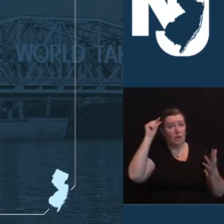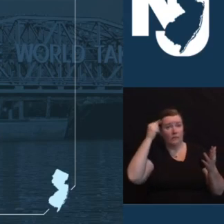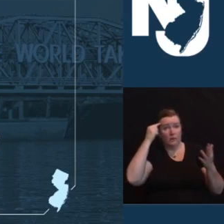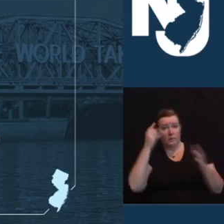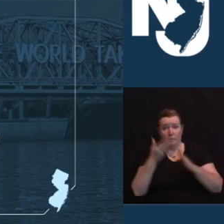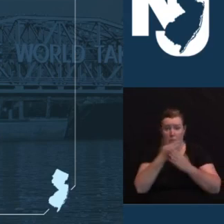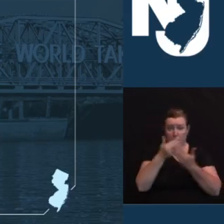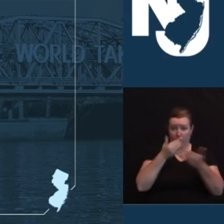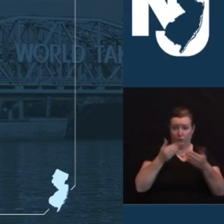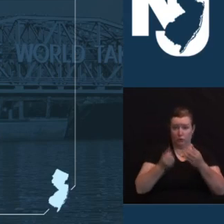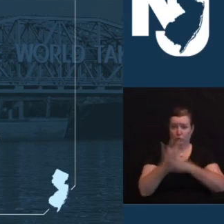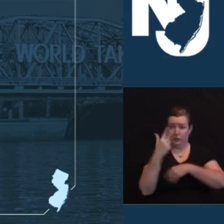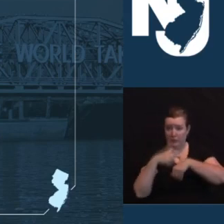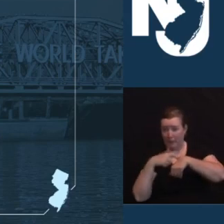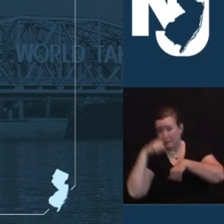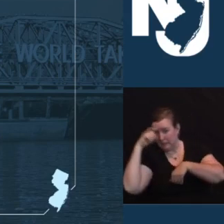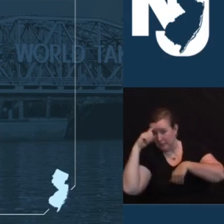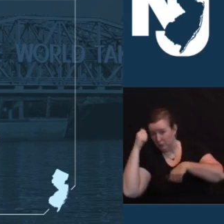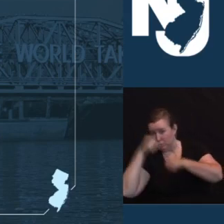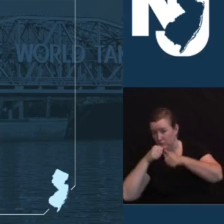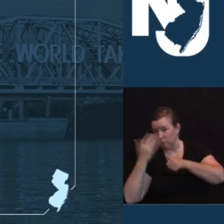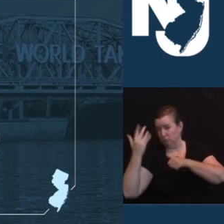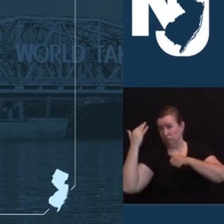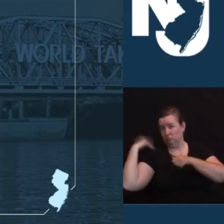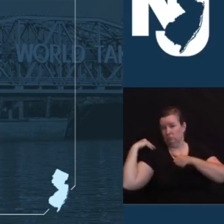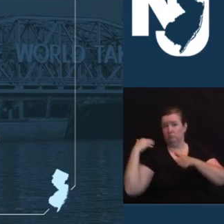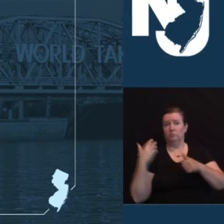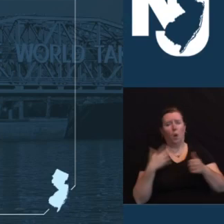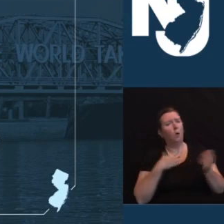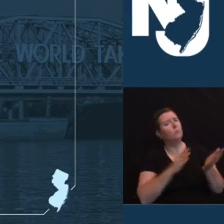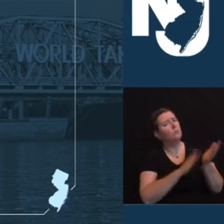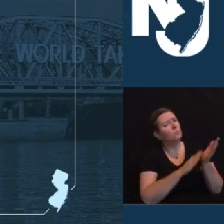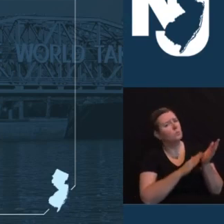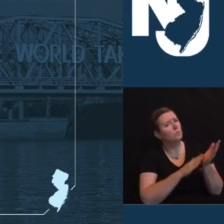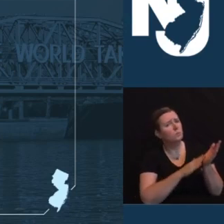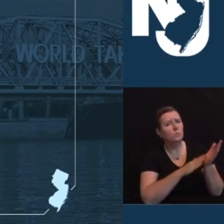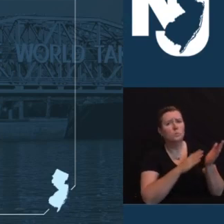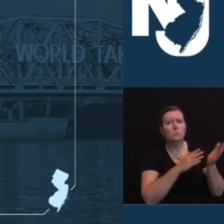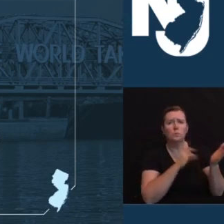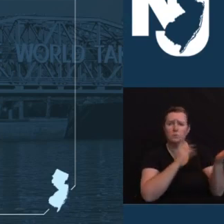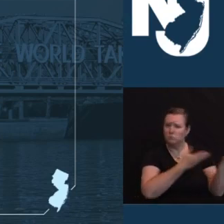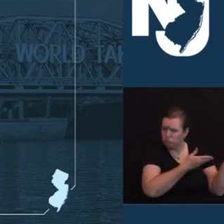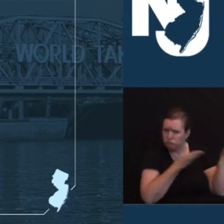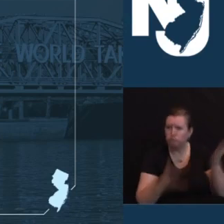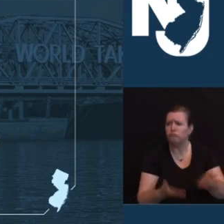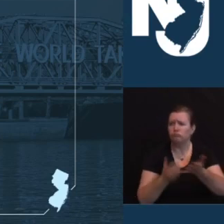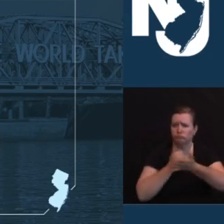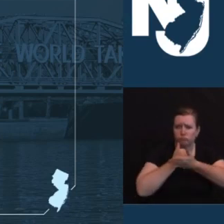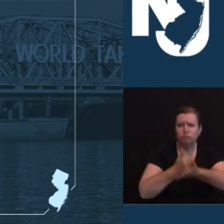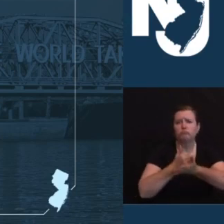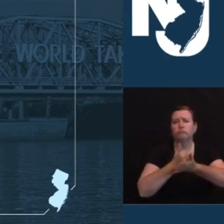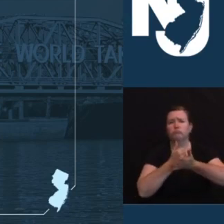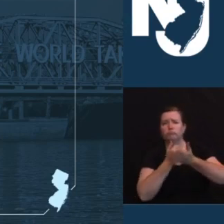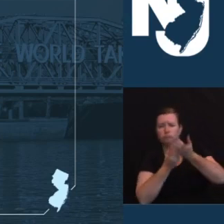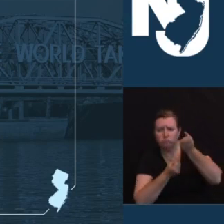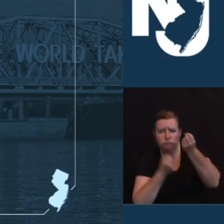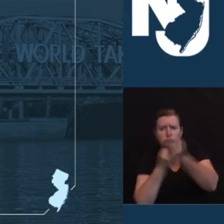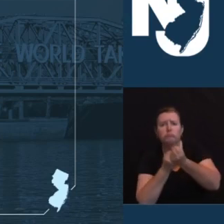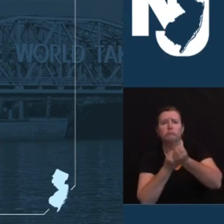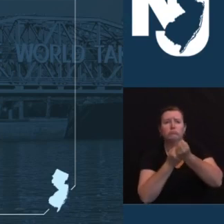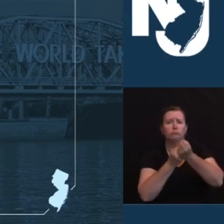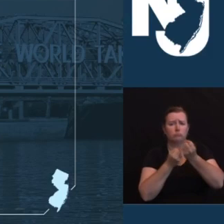summer, I actually would give it reasonably strong grades in terms of being there to hold up the economic free